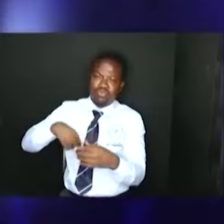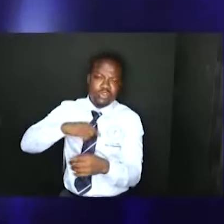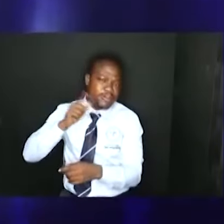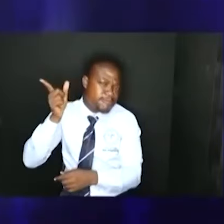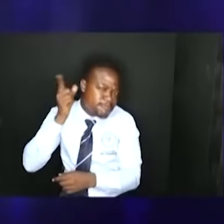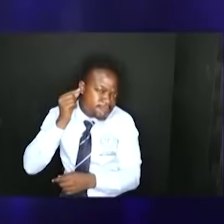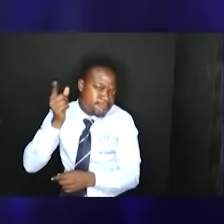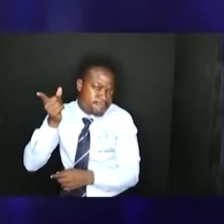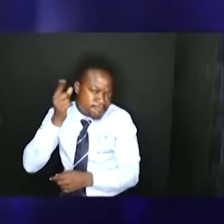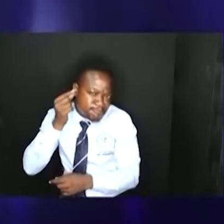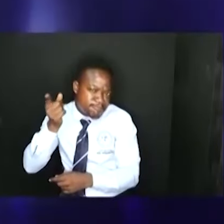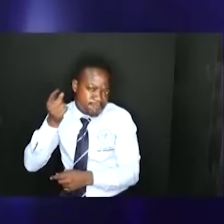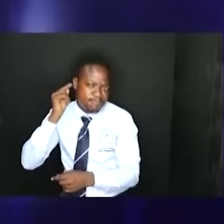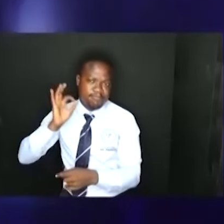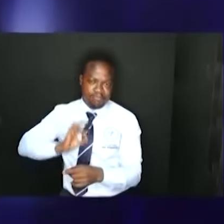So